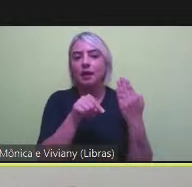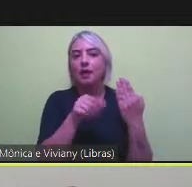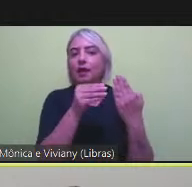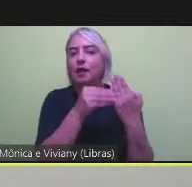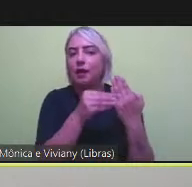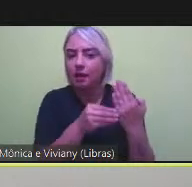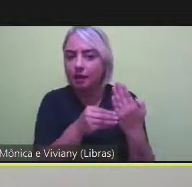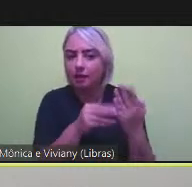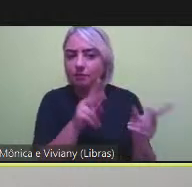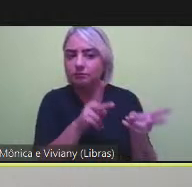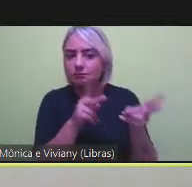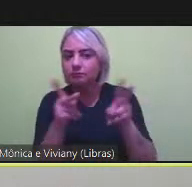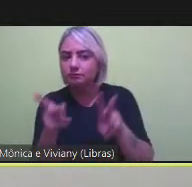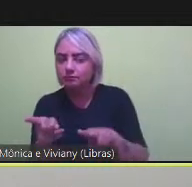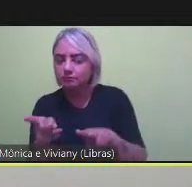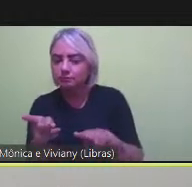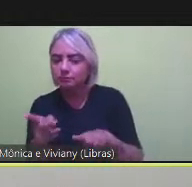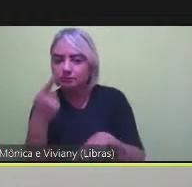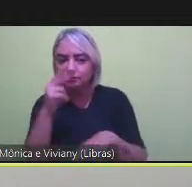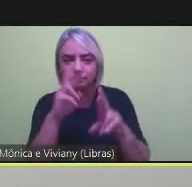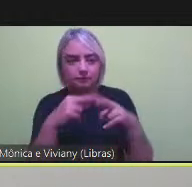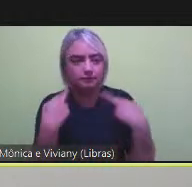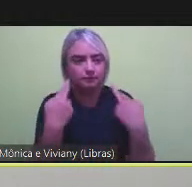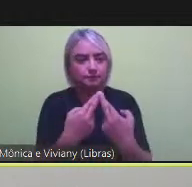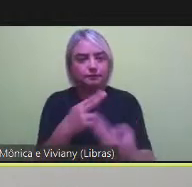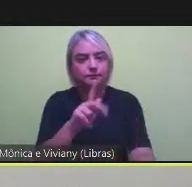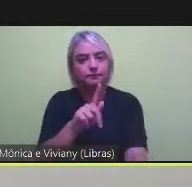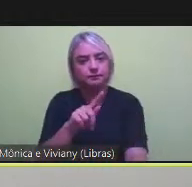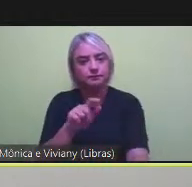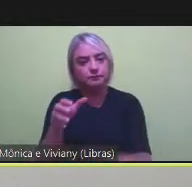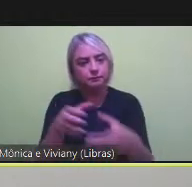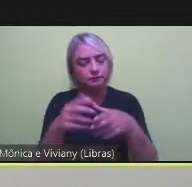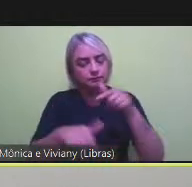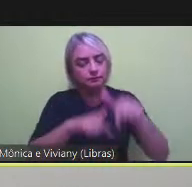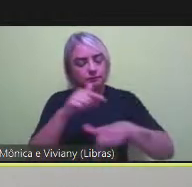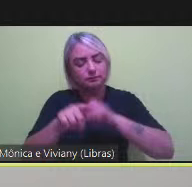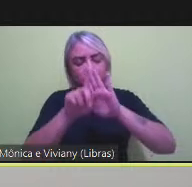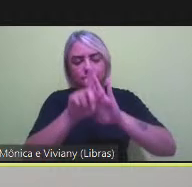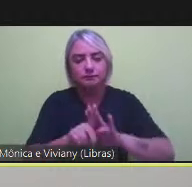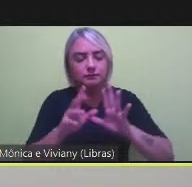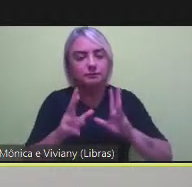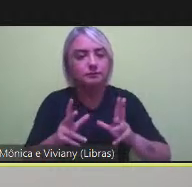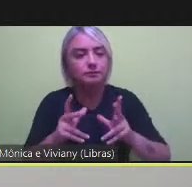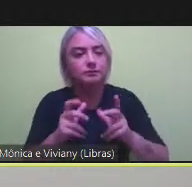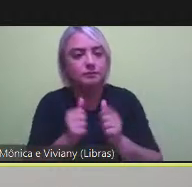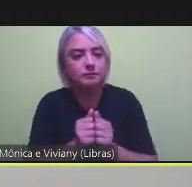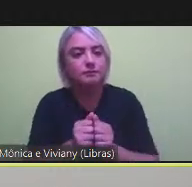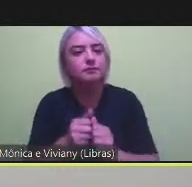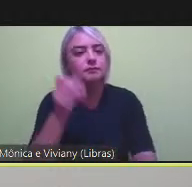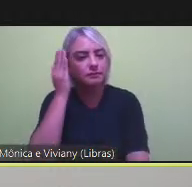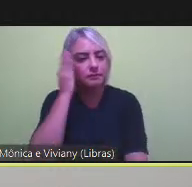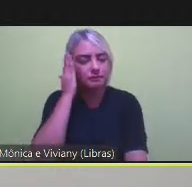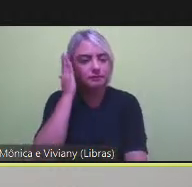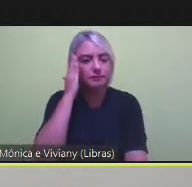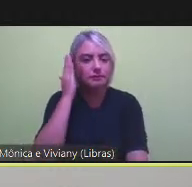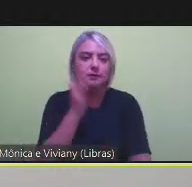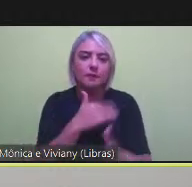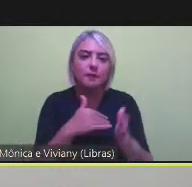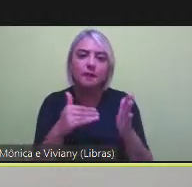booklet to see what the registers. This is passed to the meetings, the management It